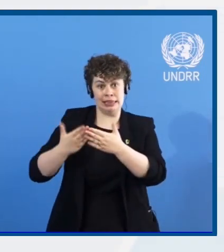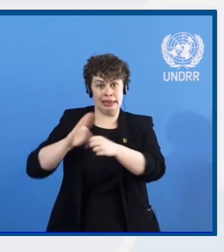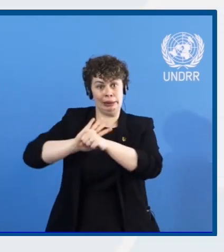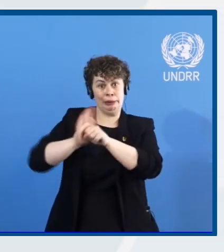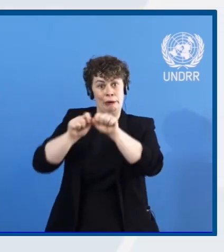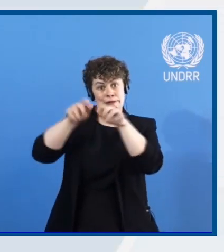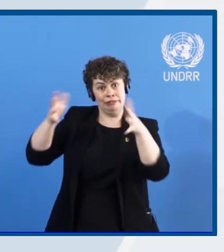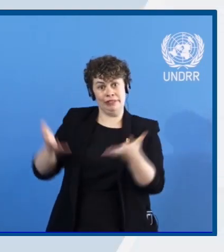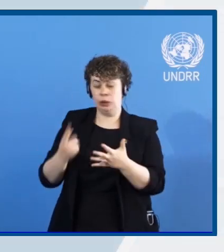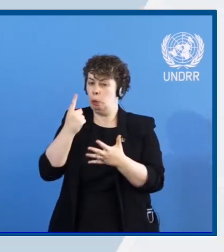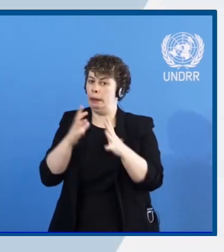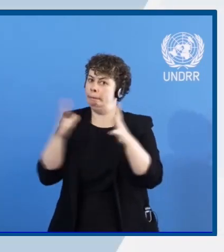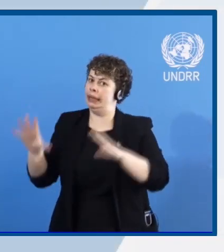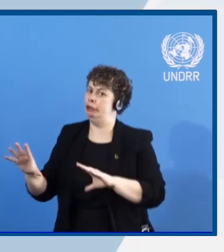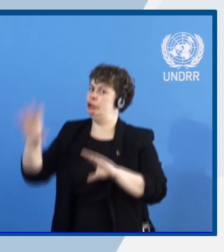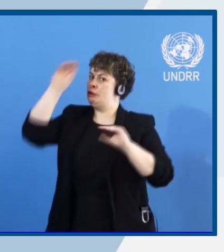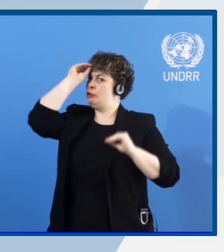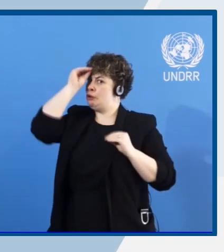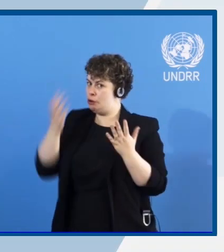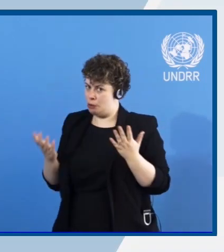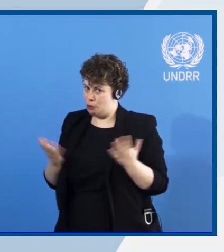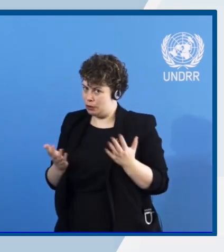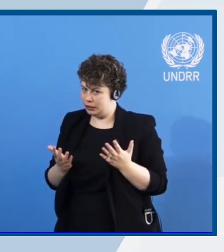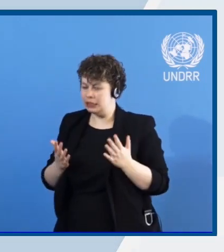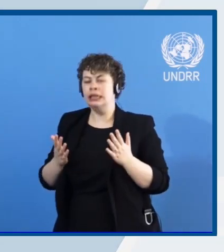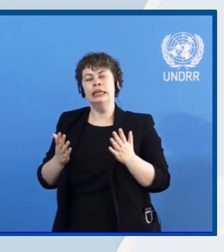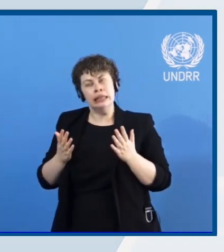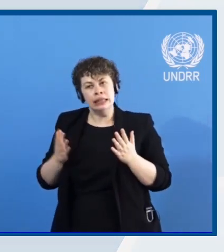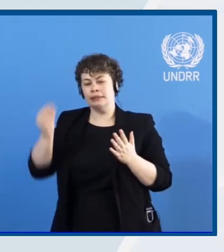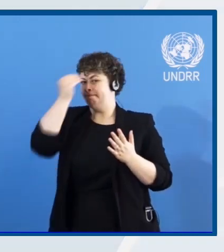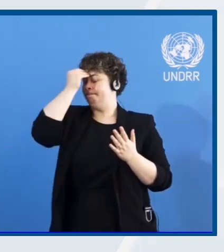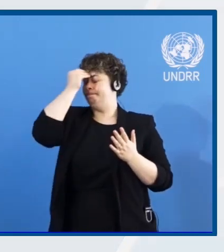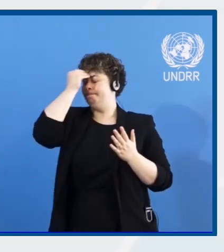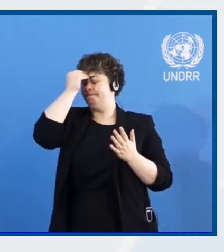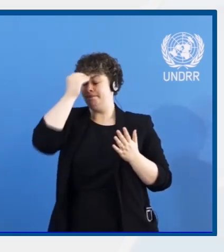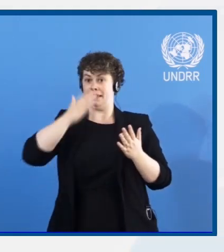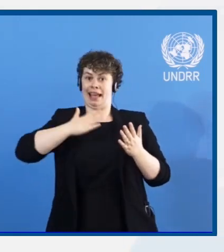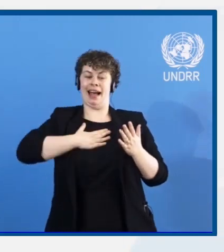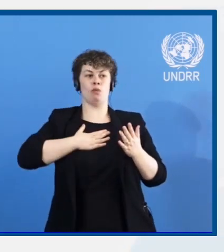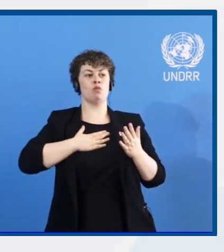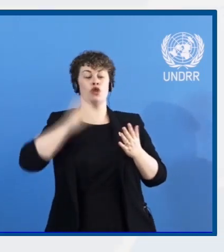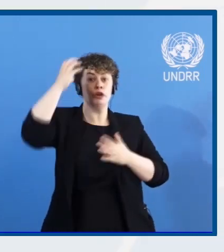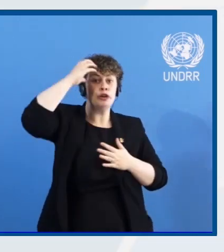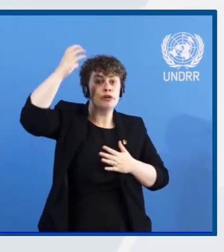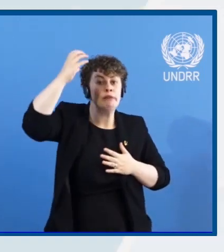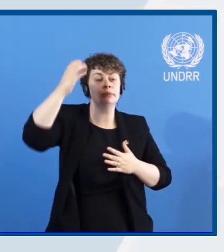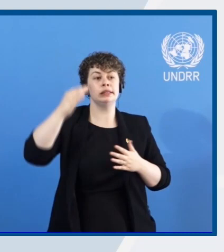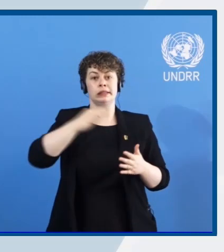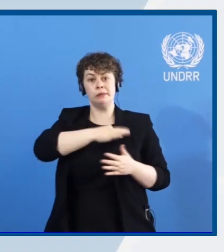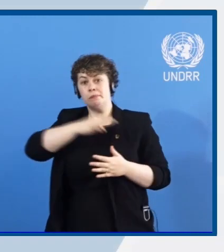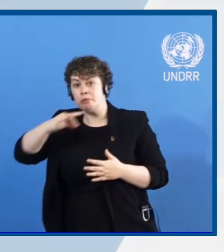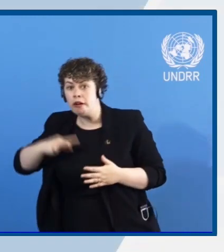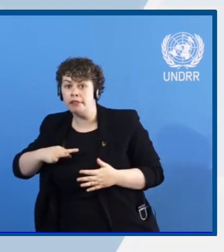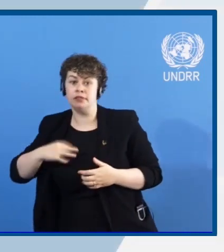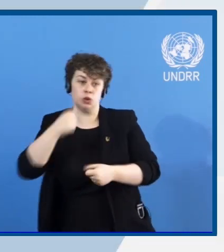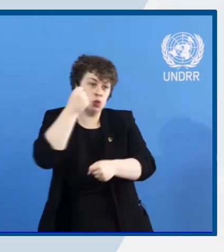us, is that we need to look into the systems, how we transform the systems so that